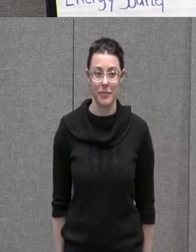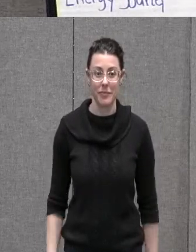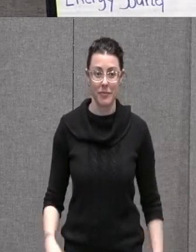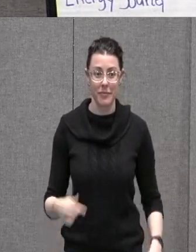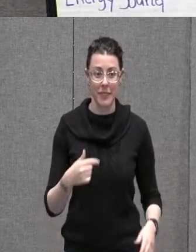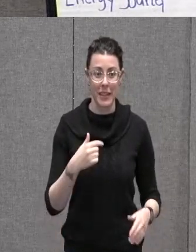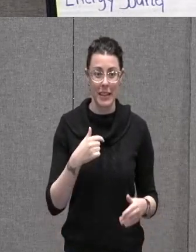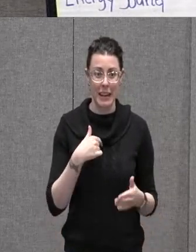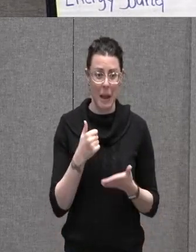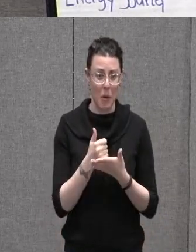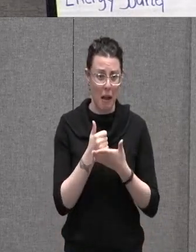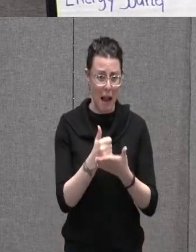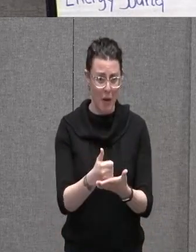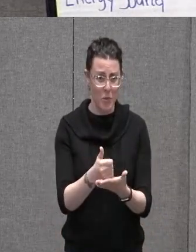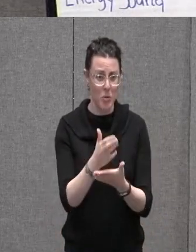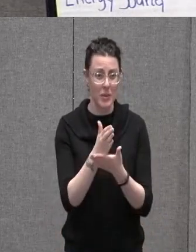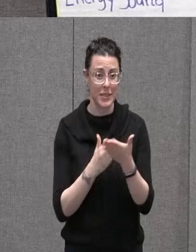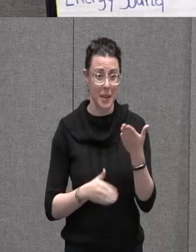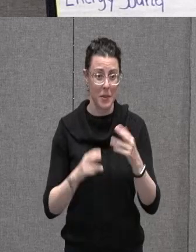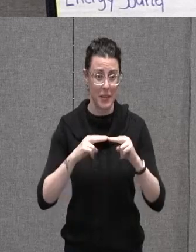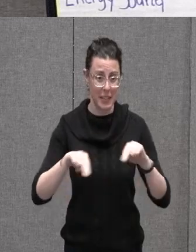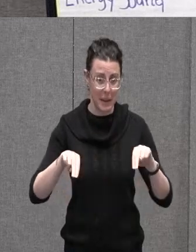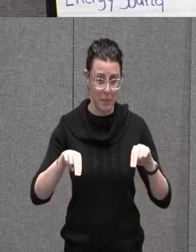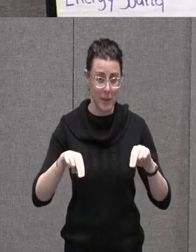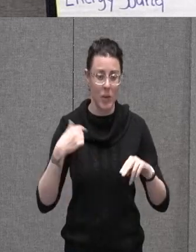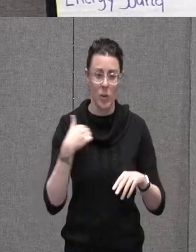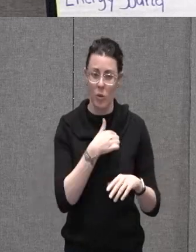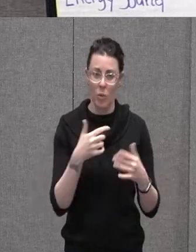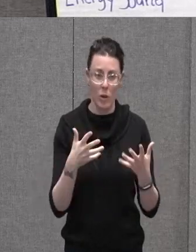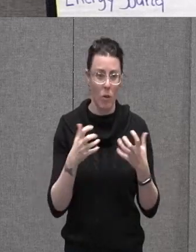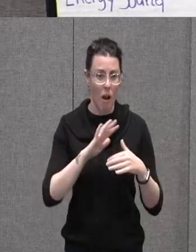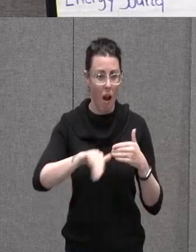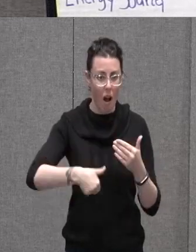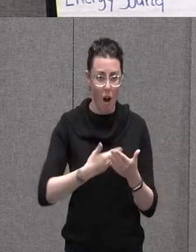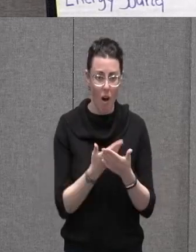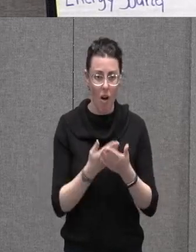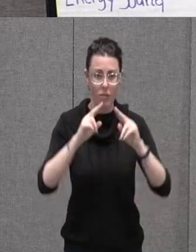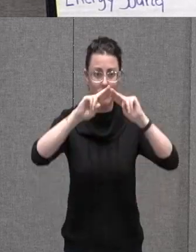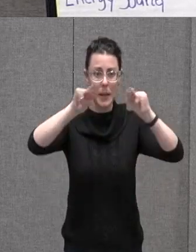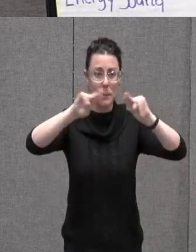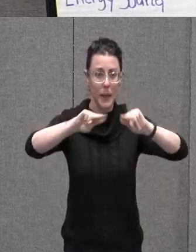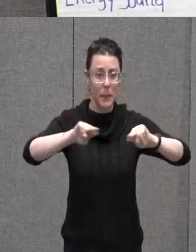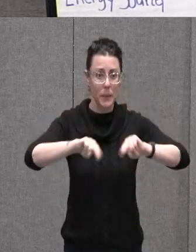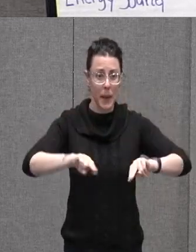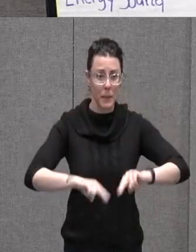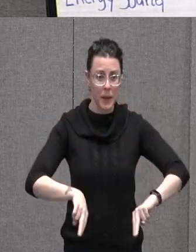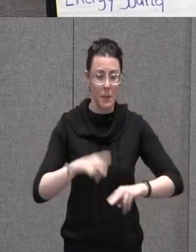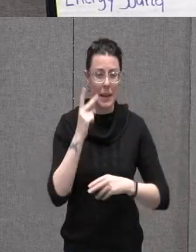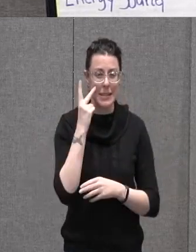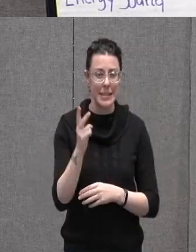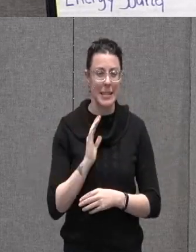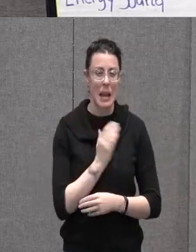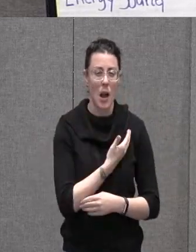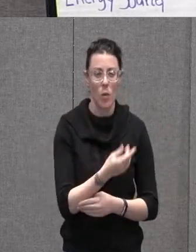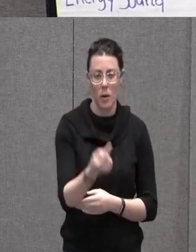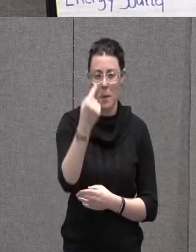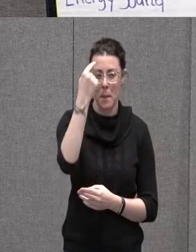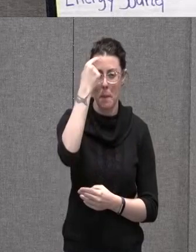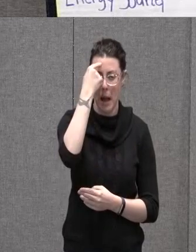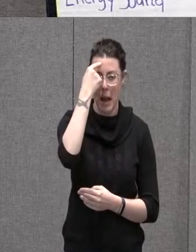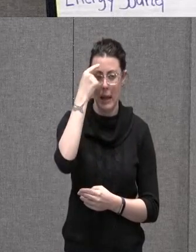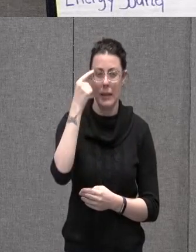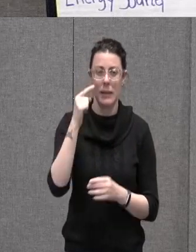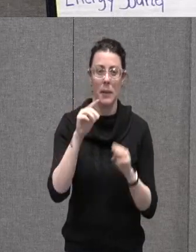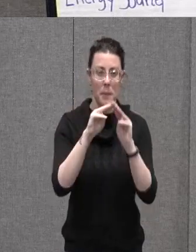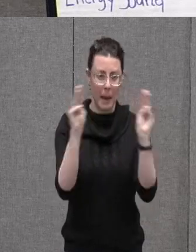some of this tape so that we can get everything taped up and we could see what Okay. mind map Where would you looks like like. for me to put the sensor?